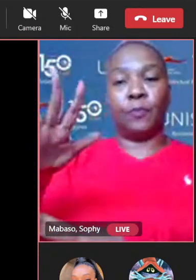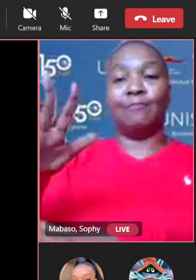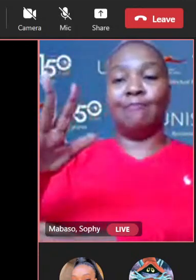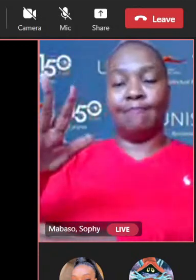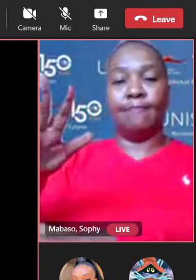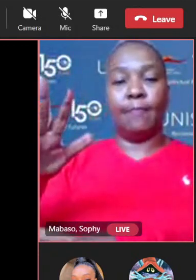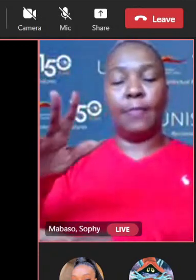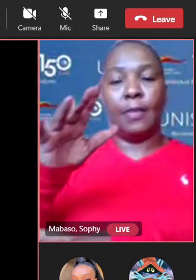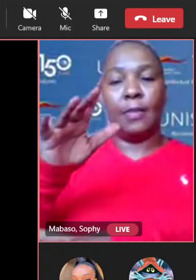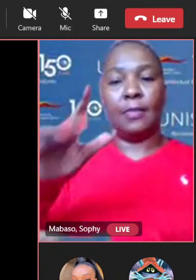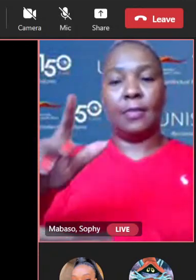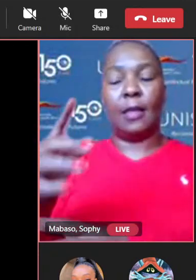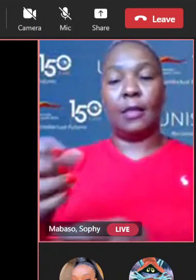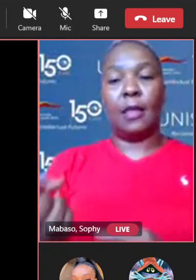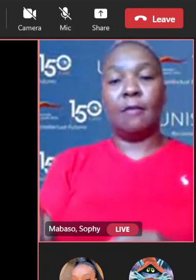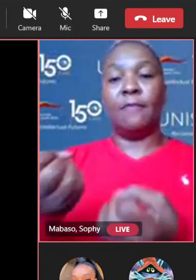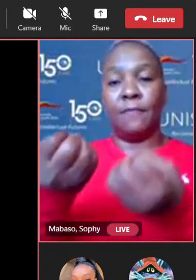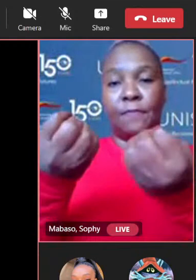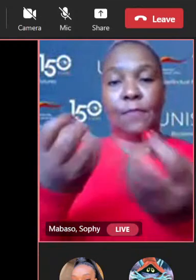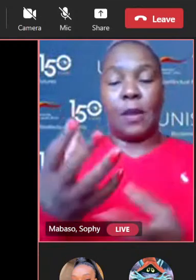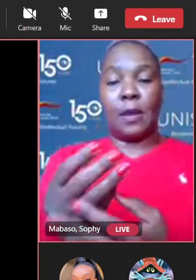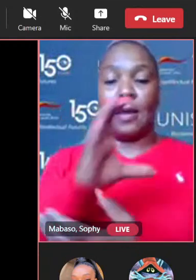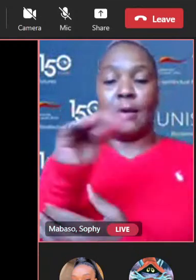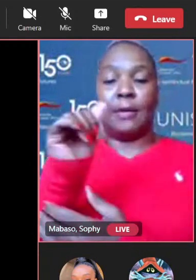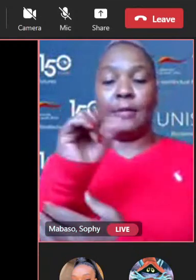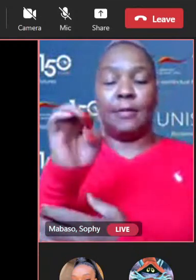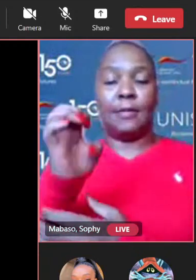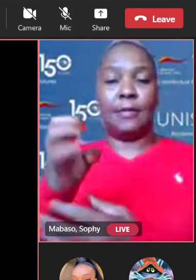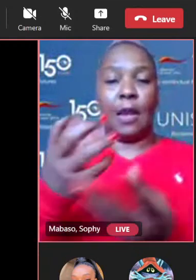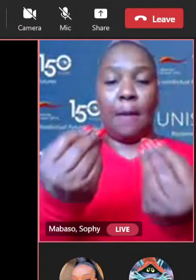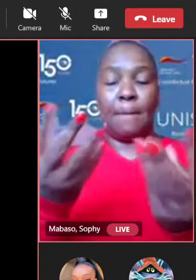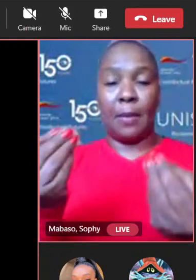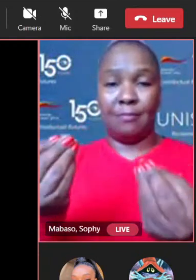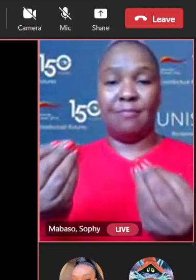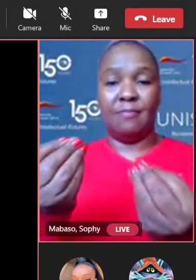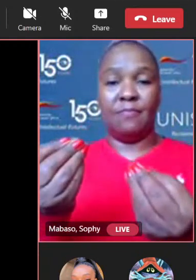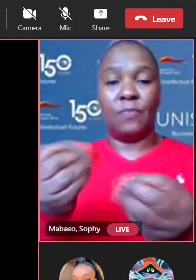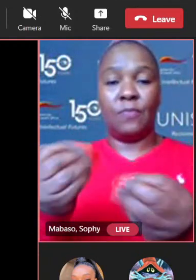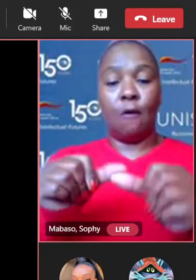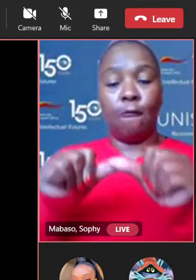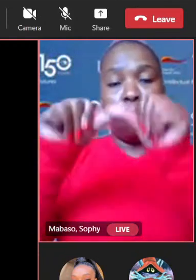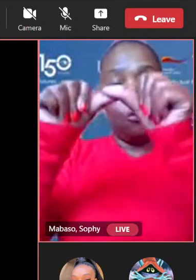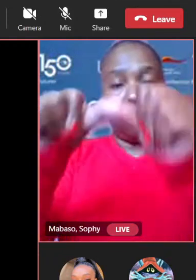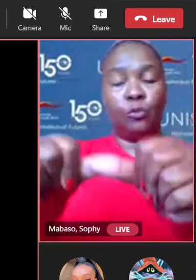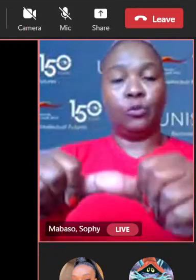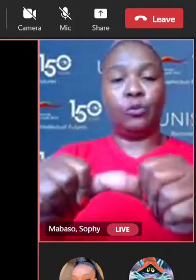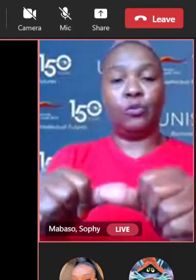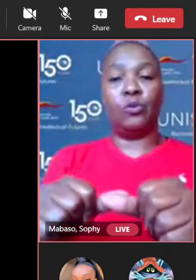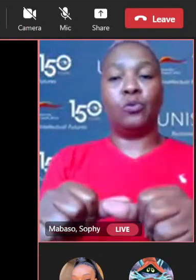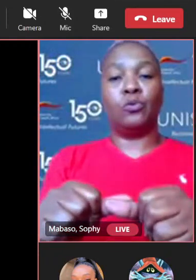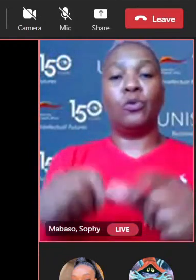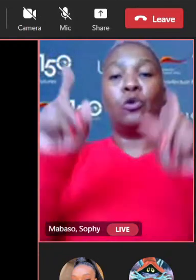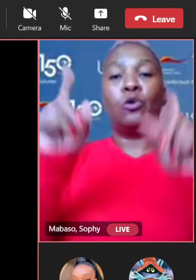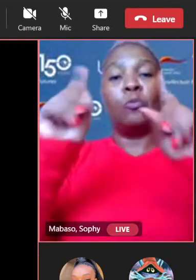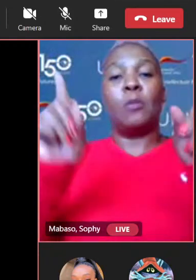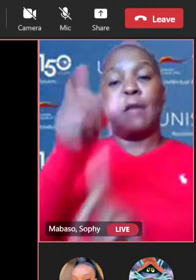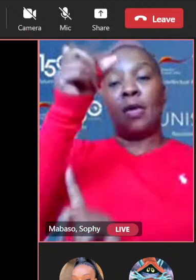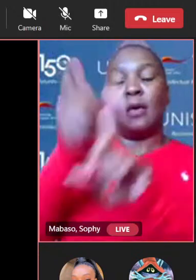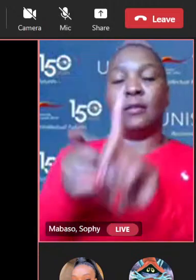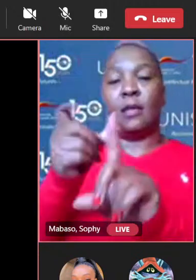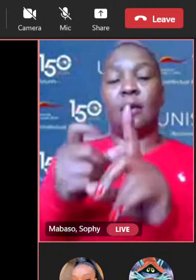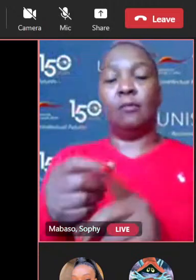already been allocated a case number. Then you can follow through. We've got the supervisors as your first point